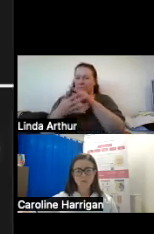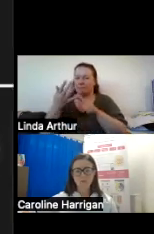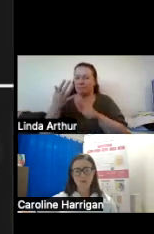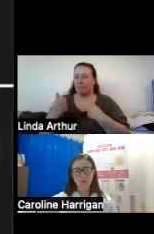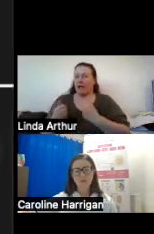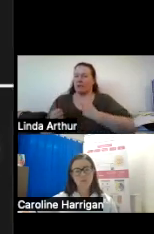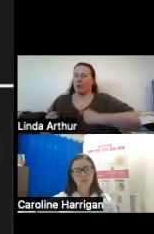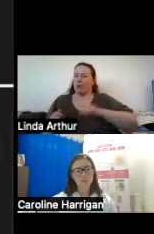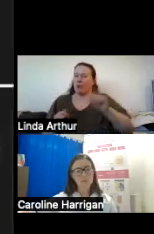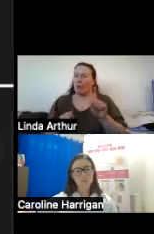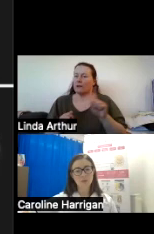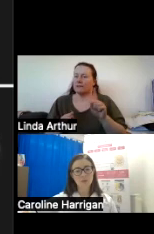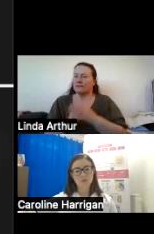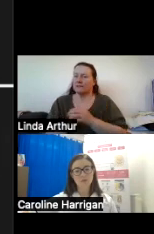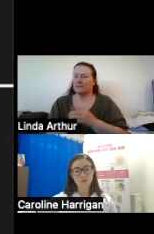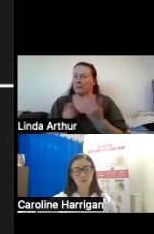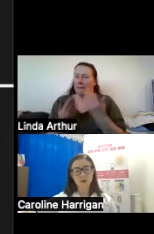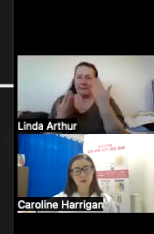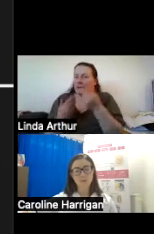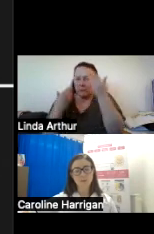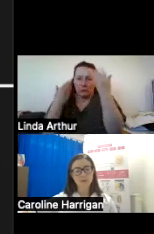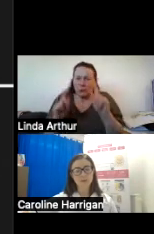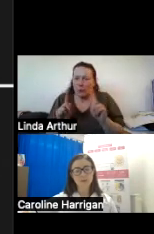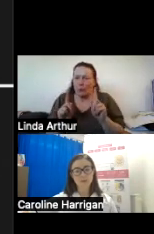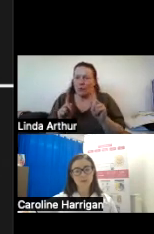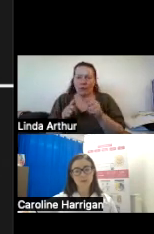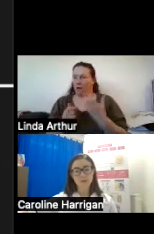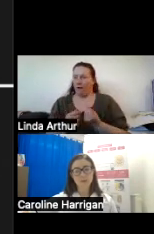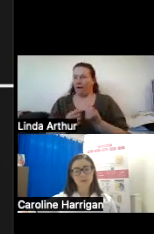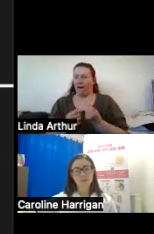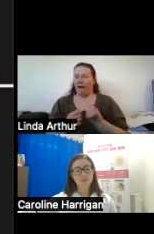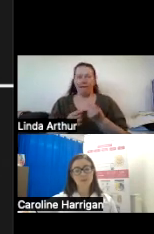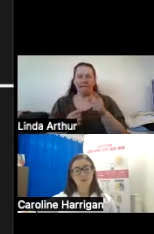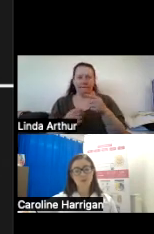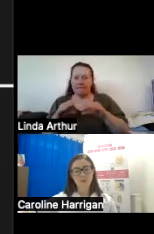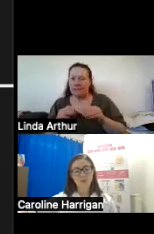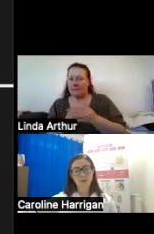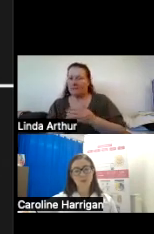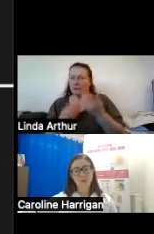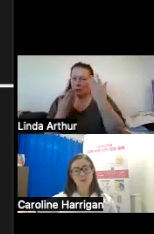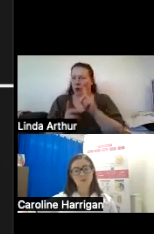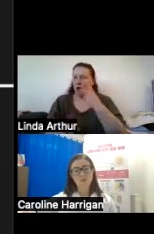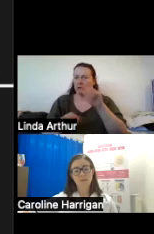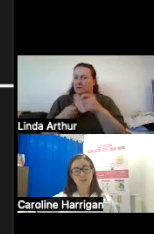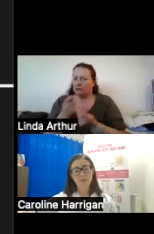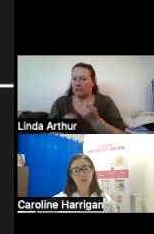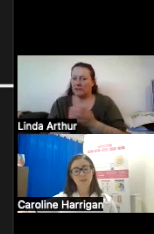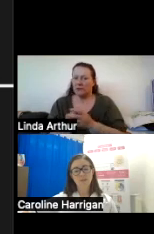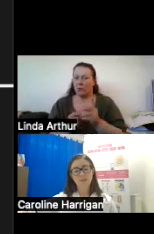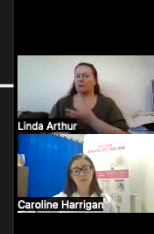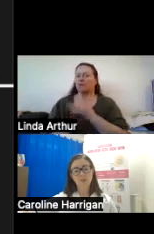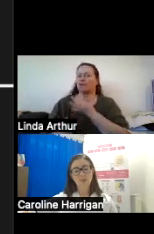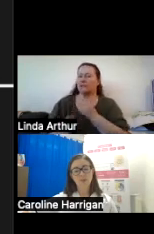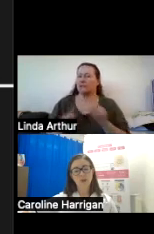role, because many people don't even know that we exist and definitely don't know what we treat. Then what is the risk